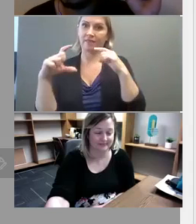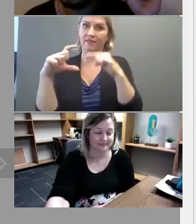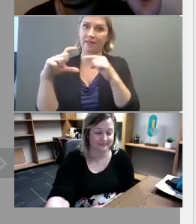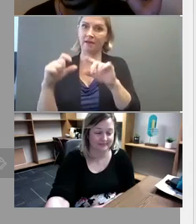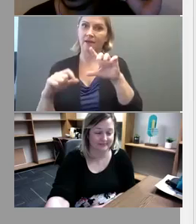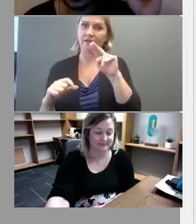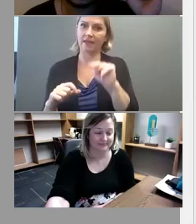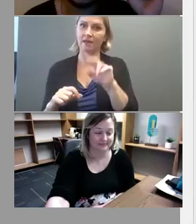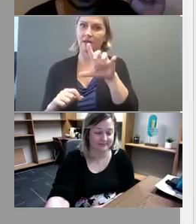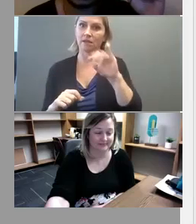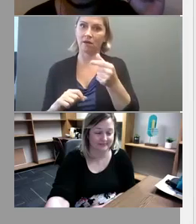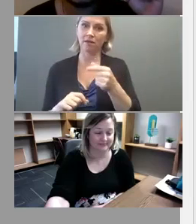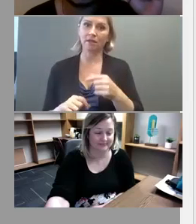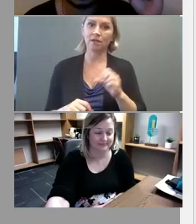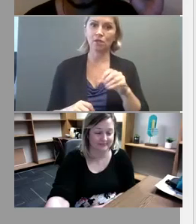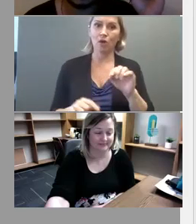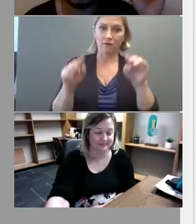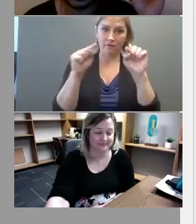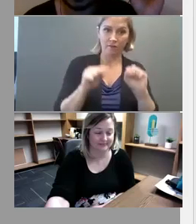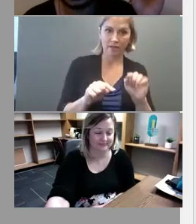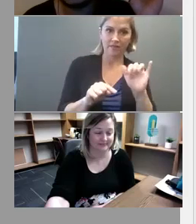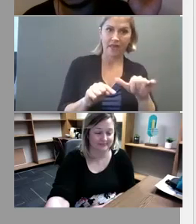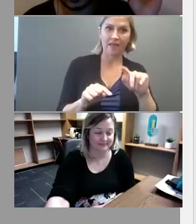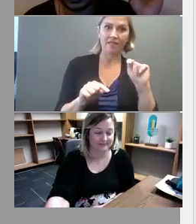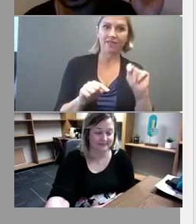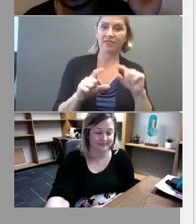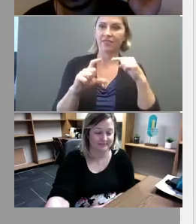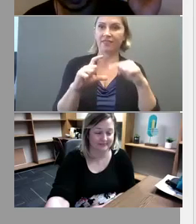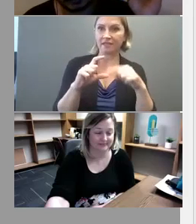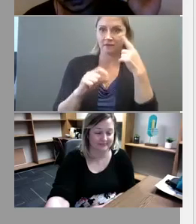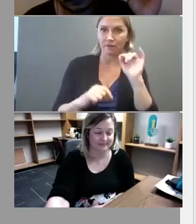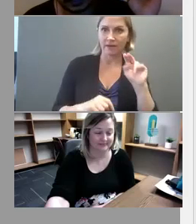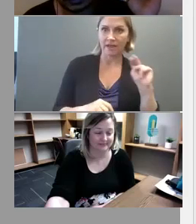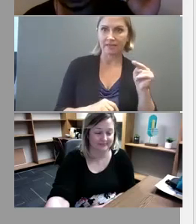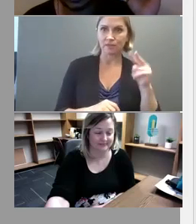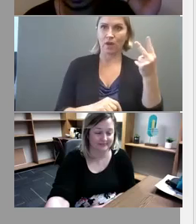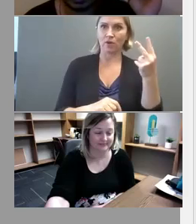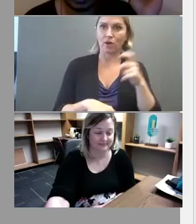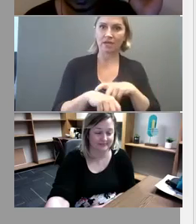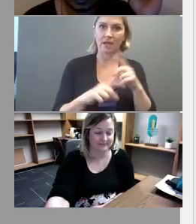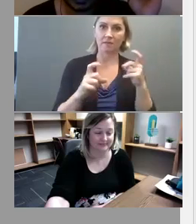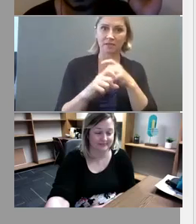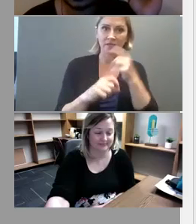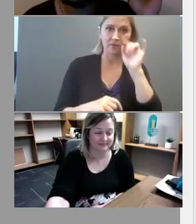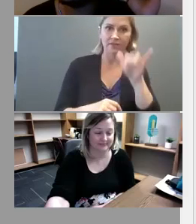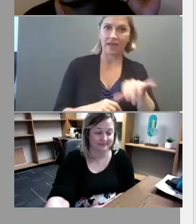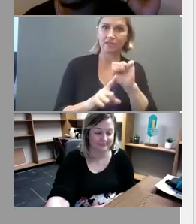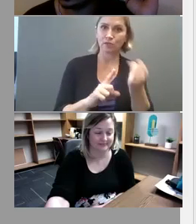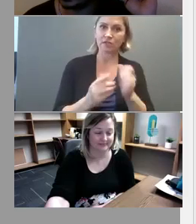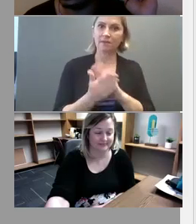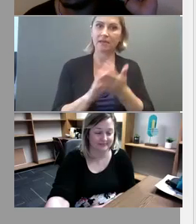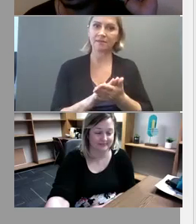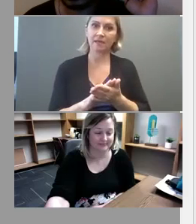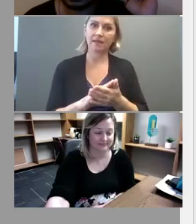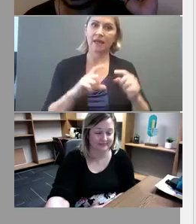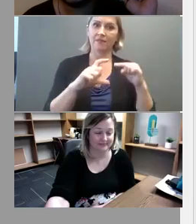a. Right? So in that case, theta of n log base b a is n squared. So our time complexity for this equation becomes theta of